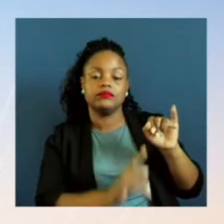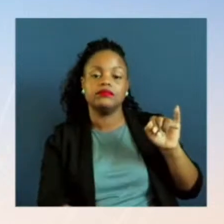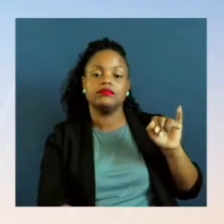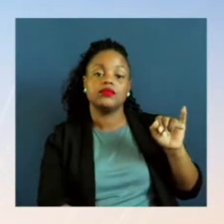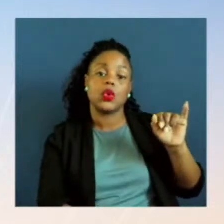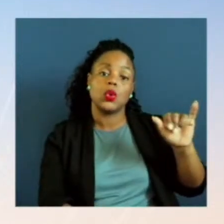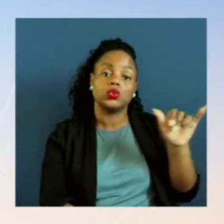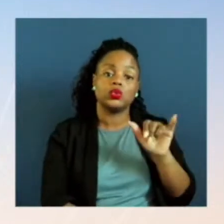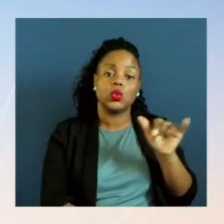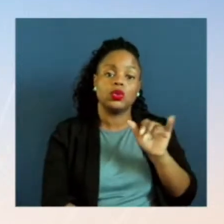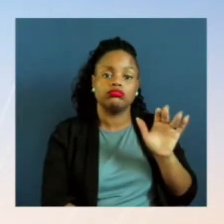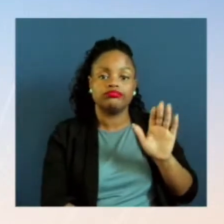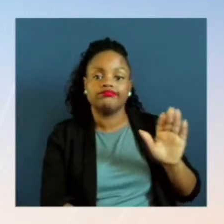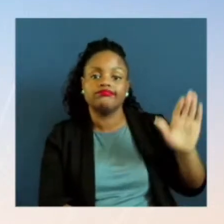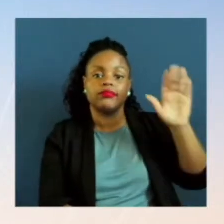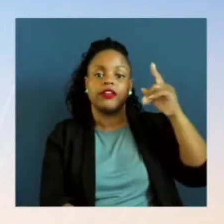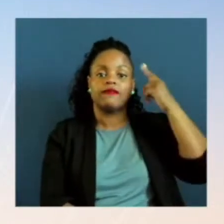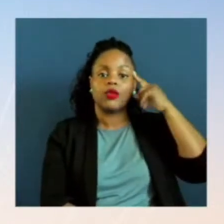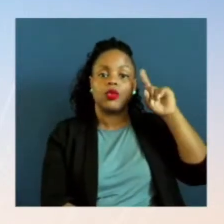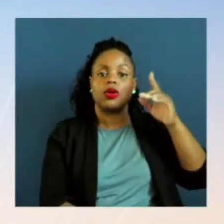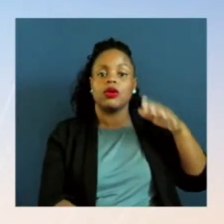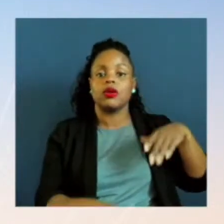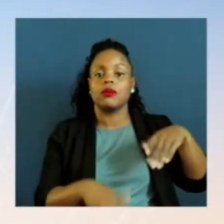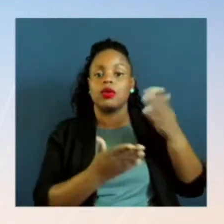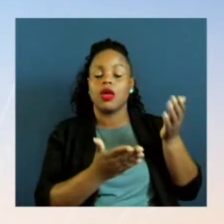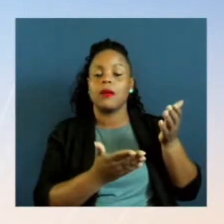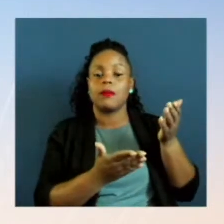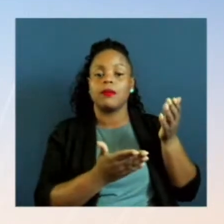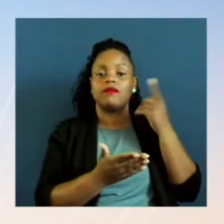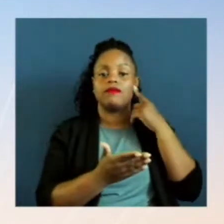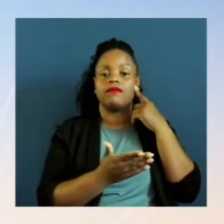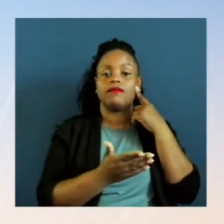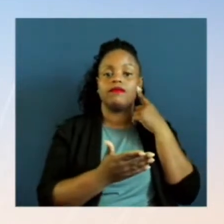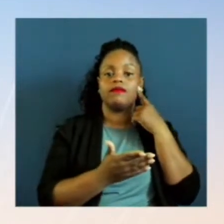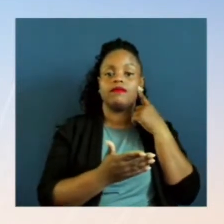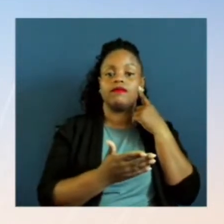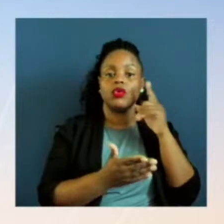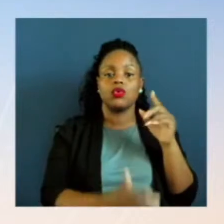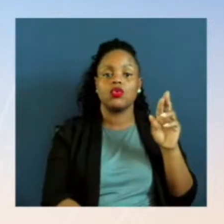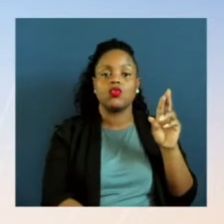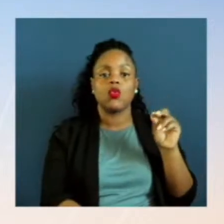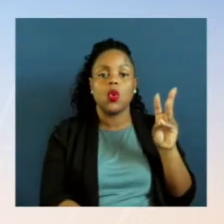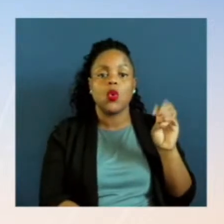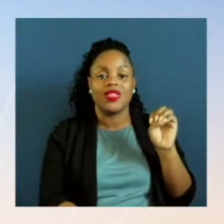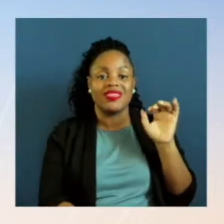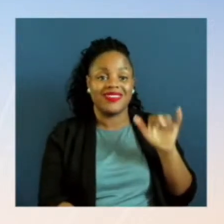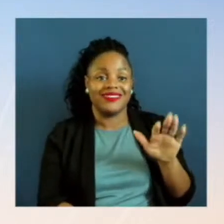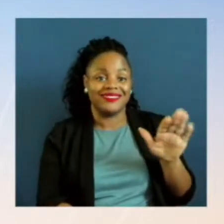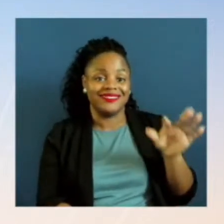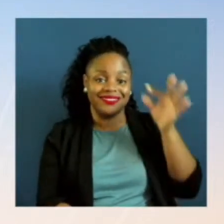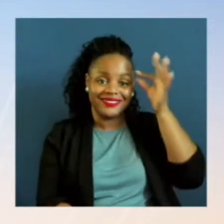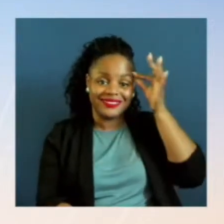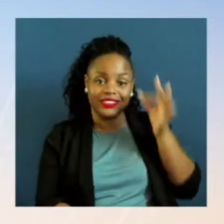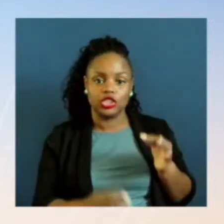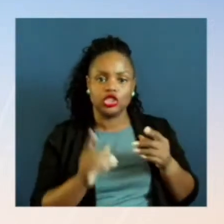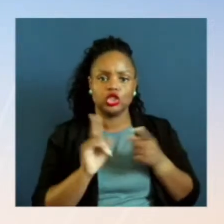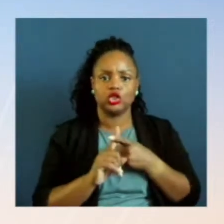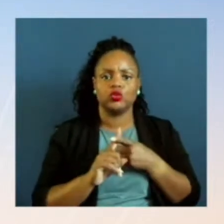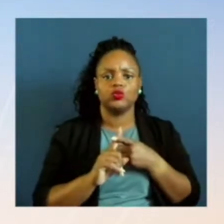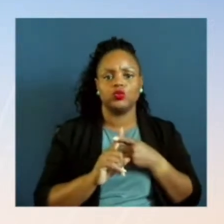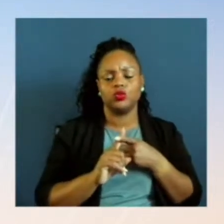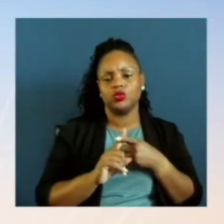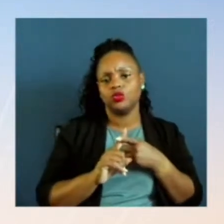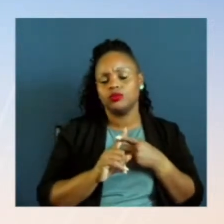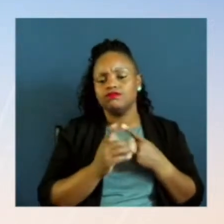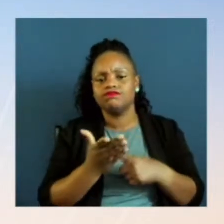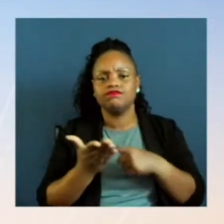certainly supports and would be eager to sign into law. One more. Does the administration have a message for industry and private businesses that have operations